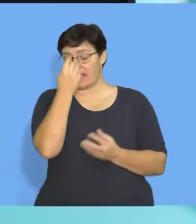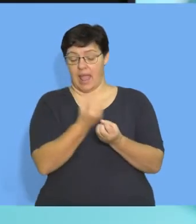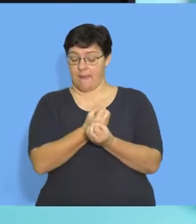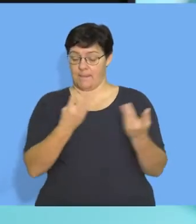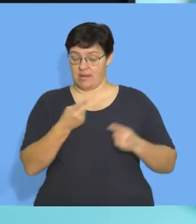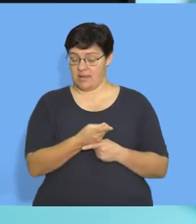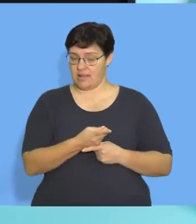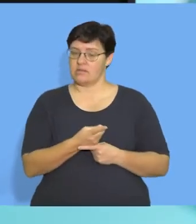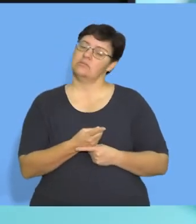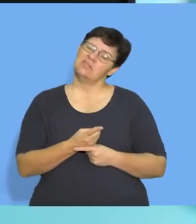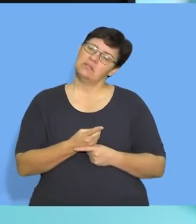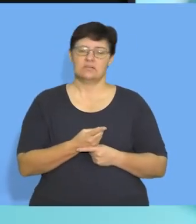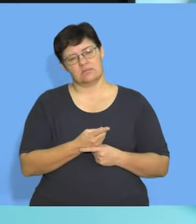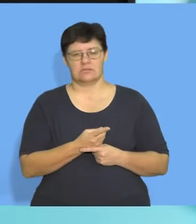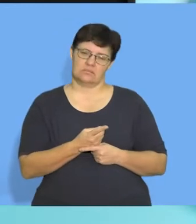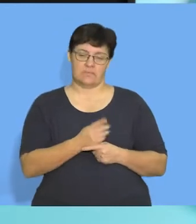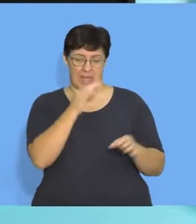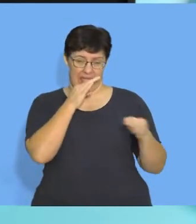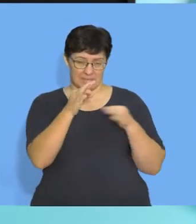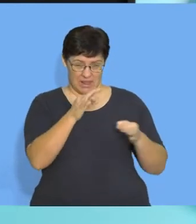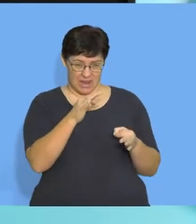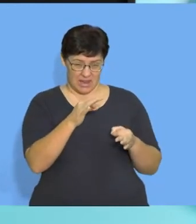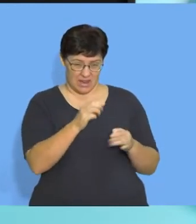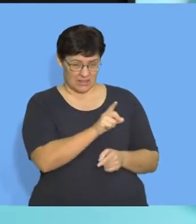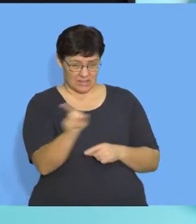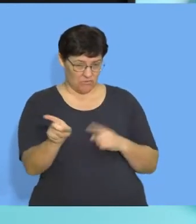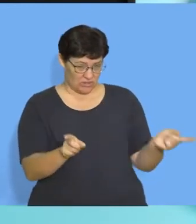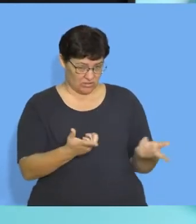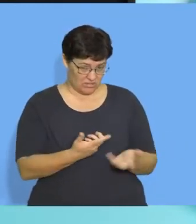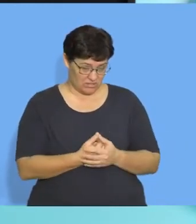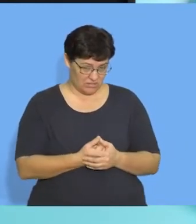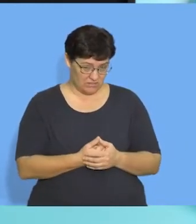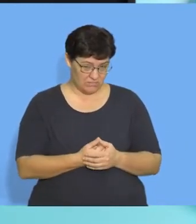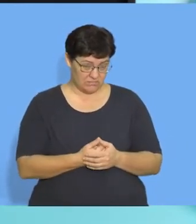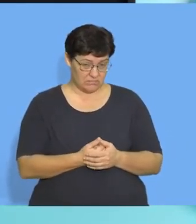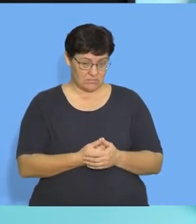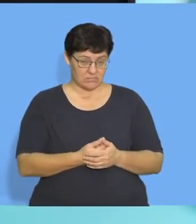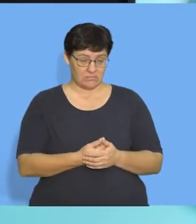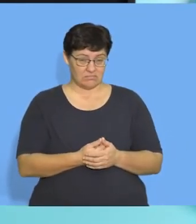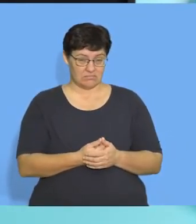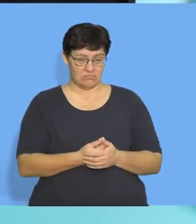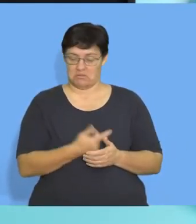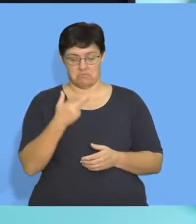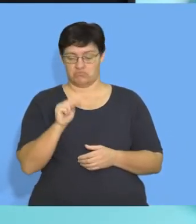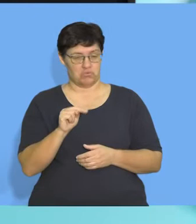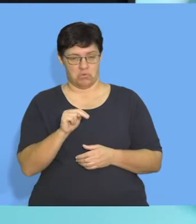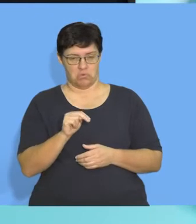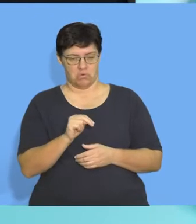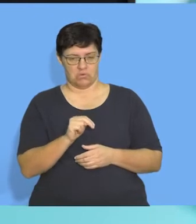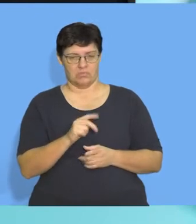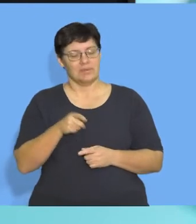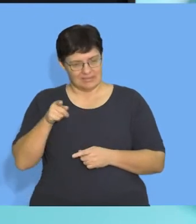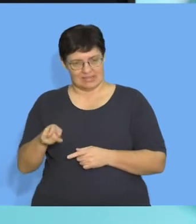quantity and go, would I describe that with a direction? If the answer is no, then